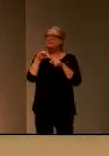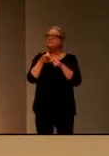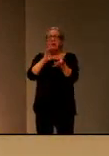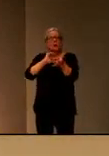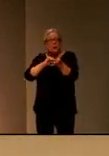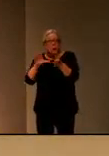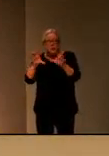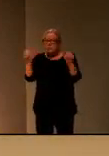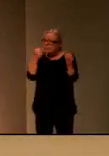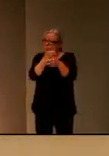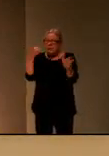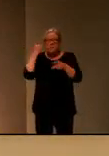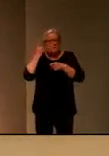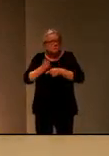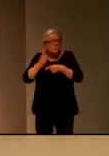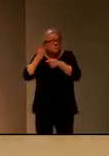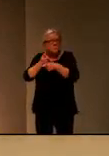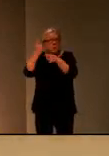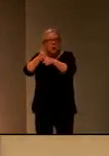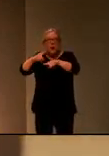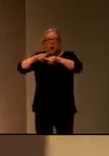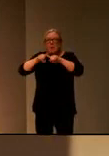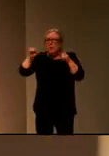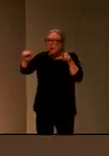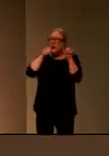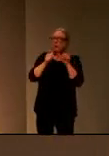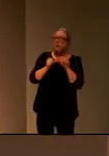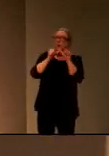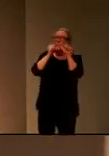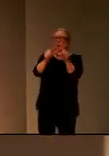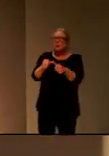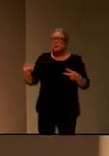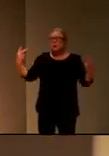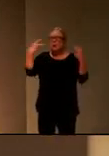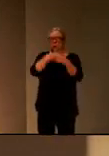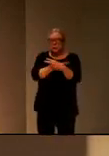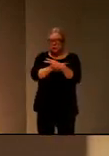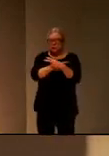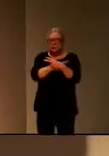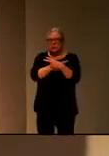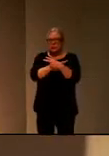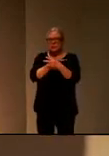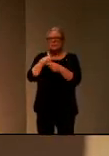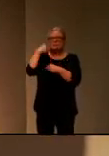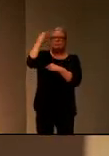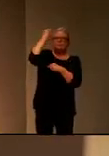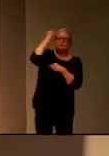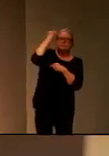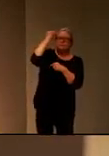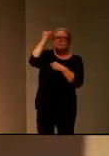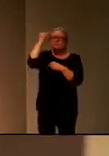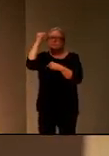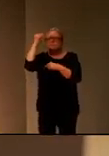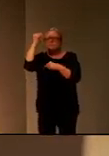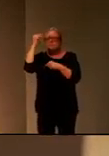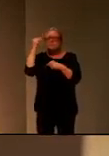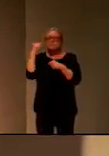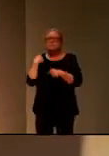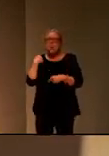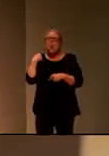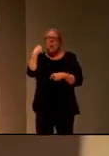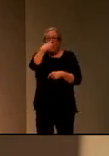practice. But yet she had continued to get worse. So I asked myself, what were we